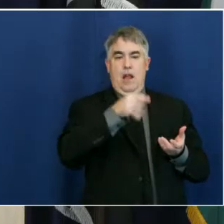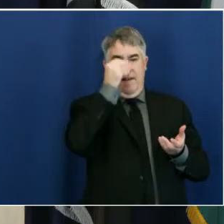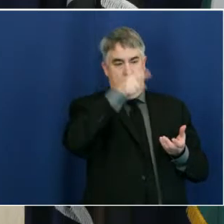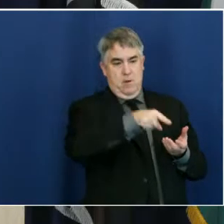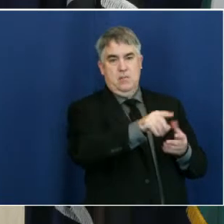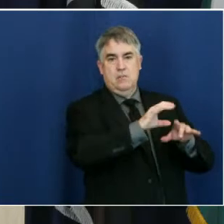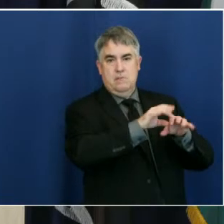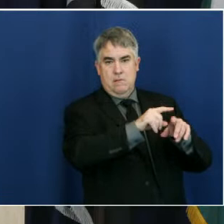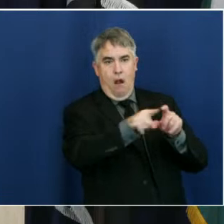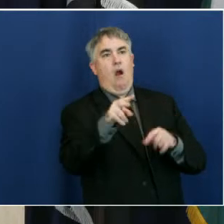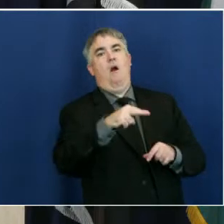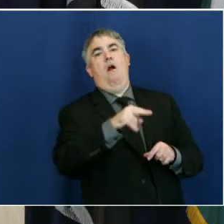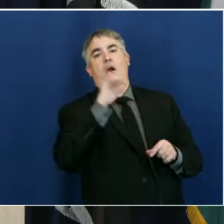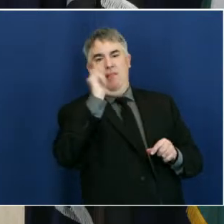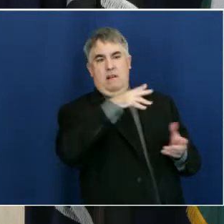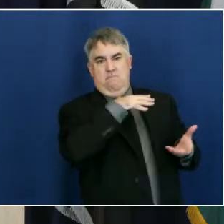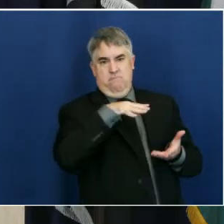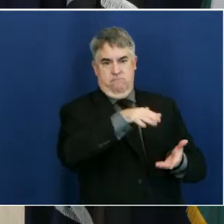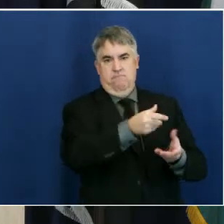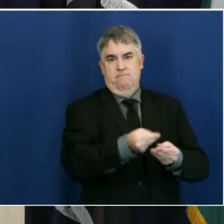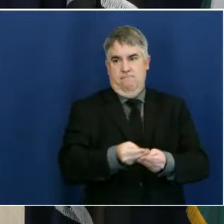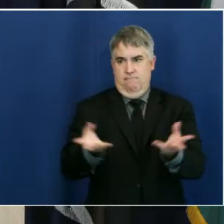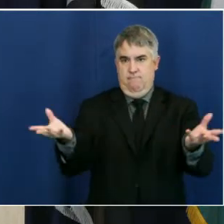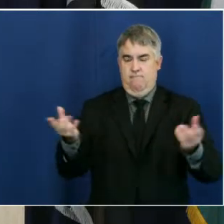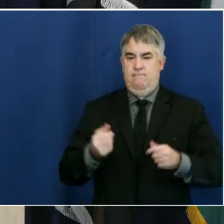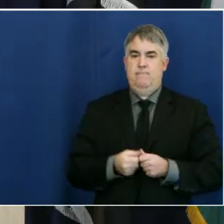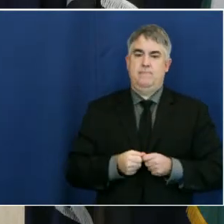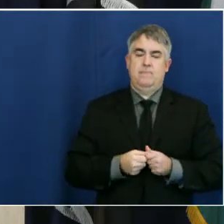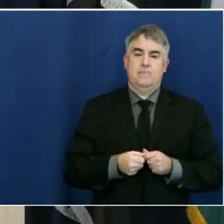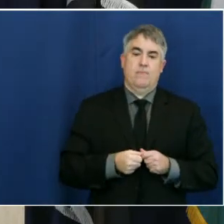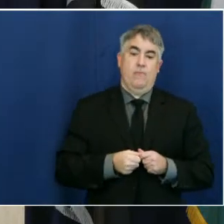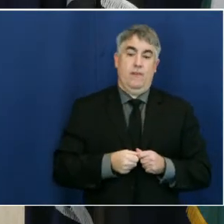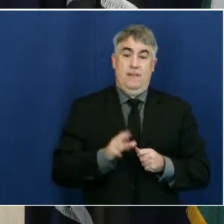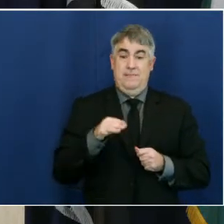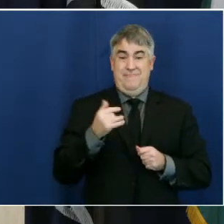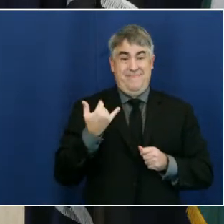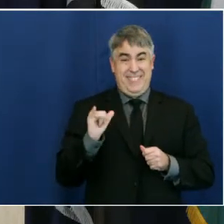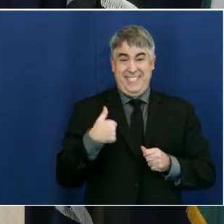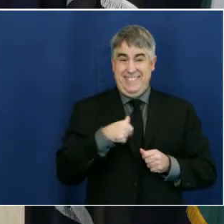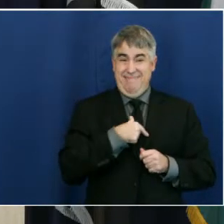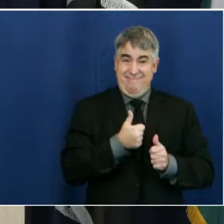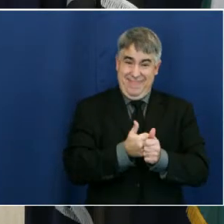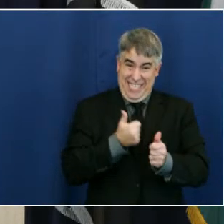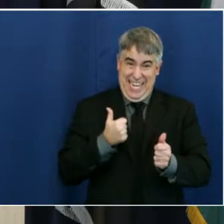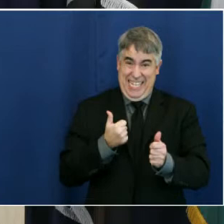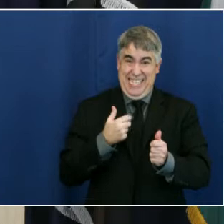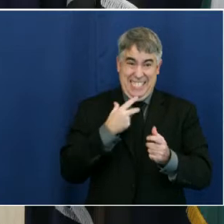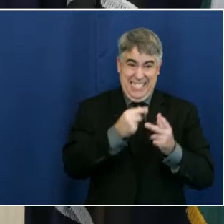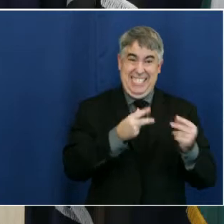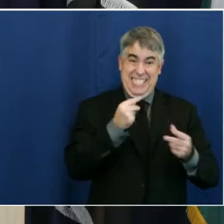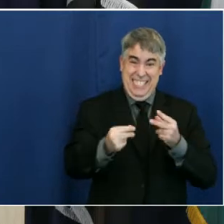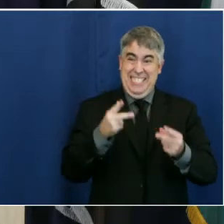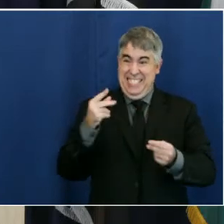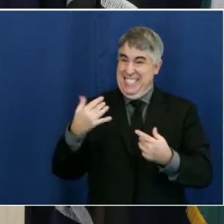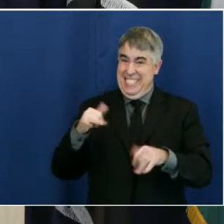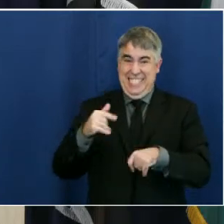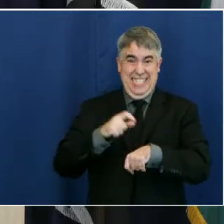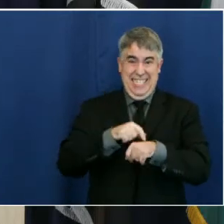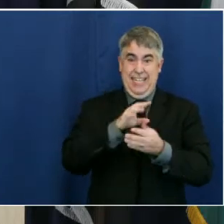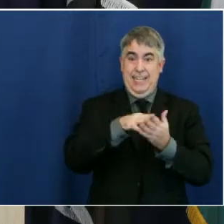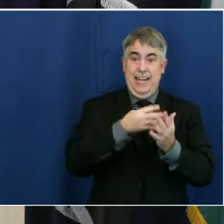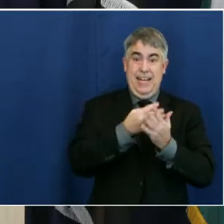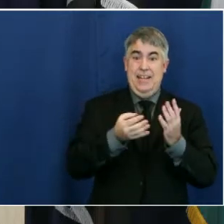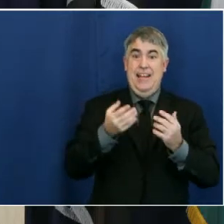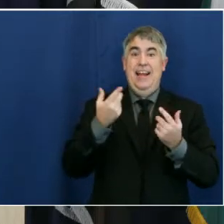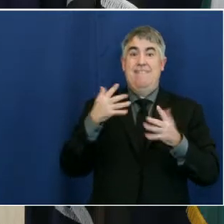San Diego Immunization Registry. There is a considerable lag between people putting a shot in an arm and catching up the paperwork. And